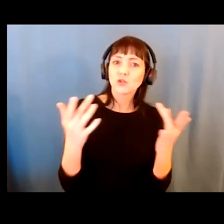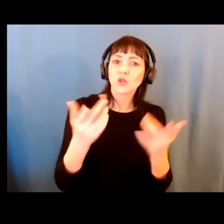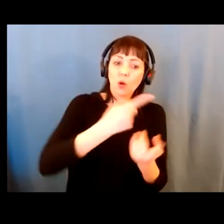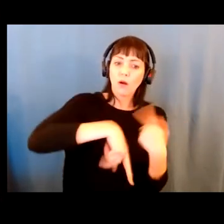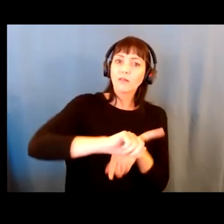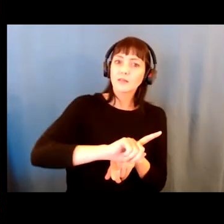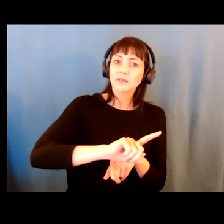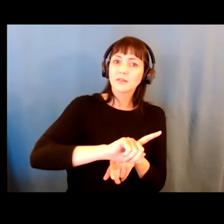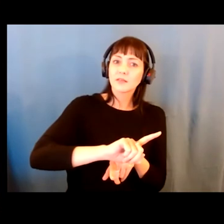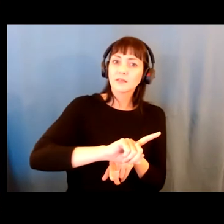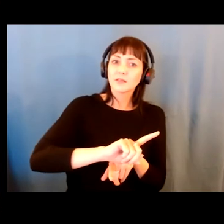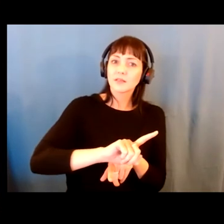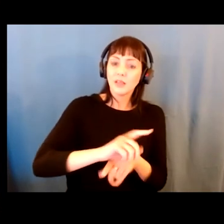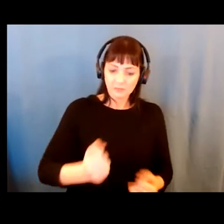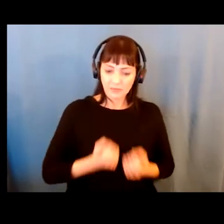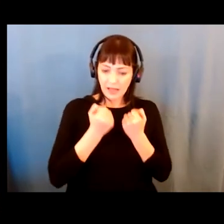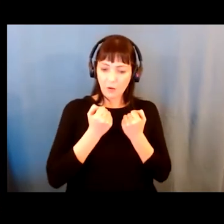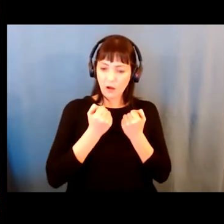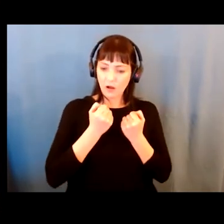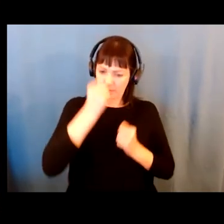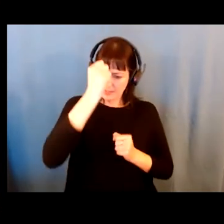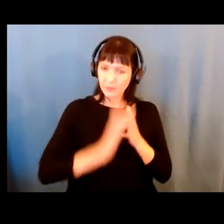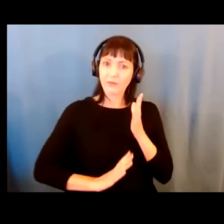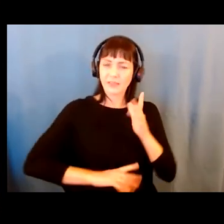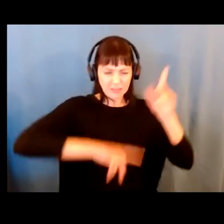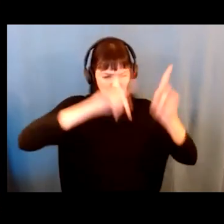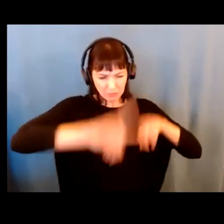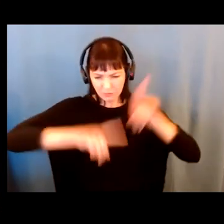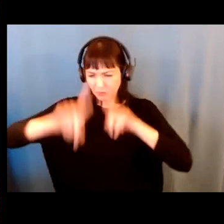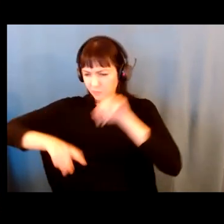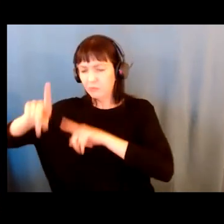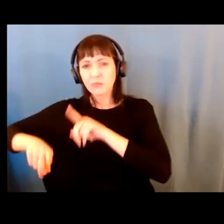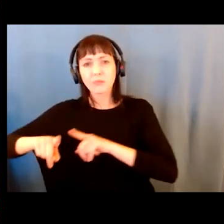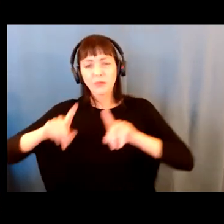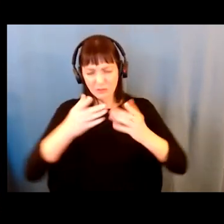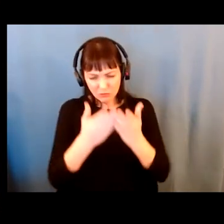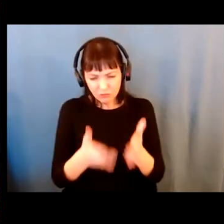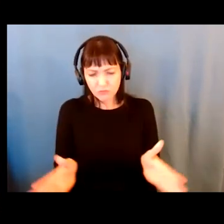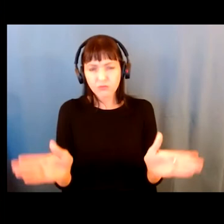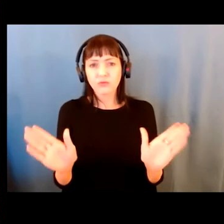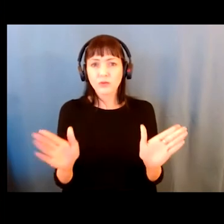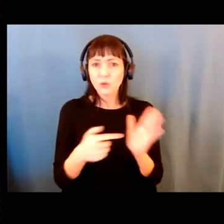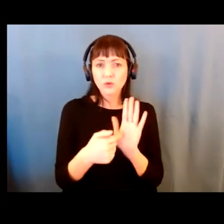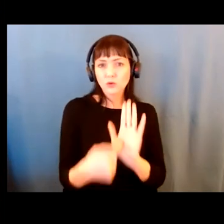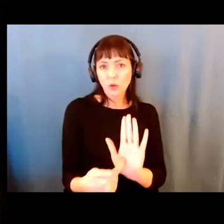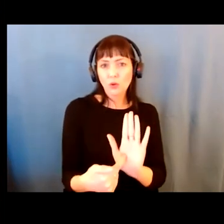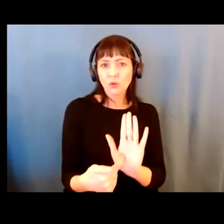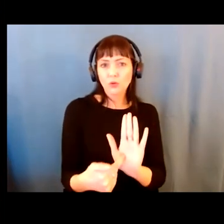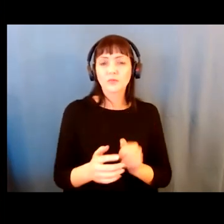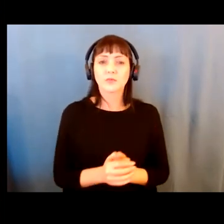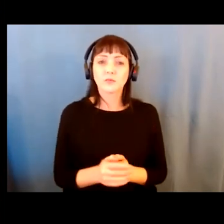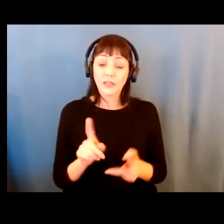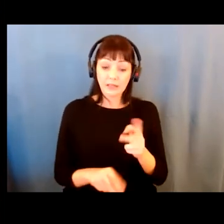vast range of human experience. They make themselves irrelevant to us if they're not able to open the doors